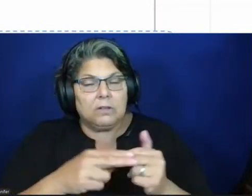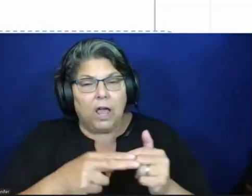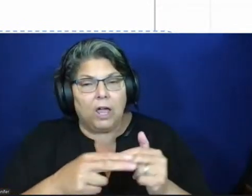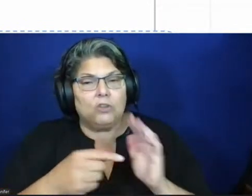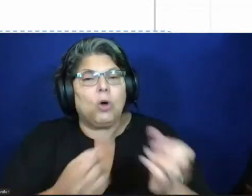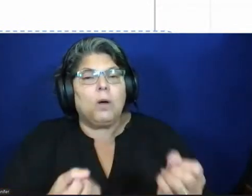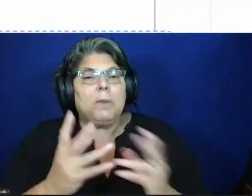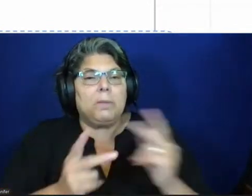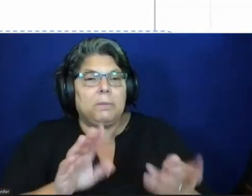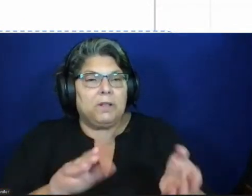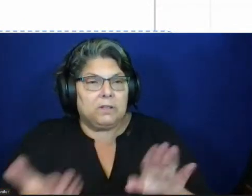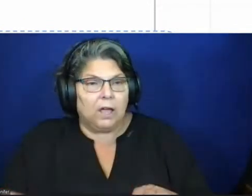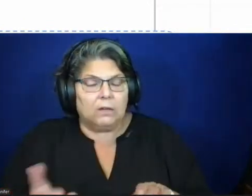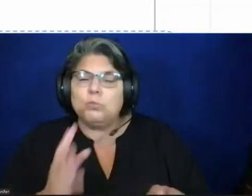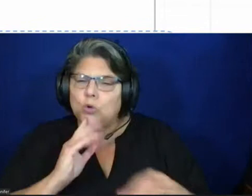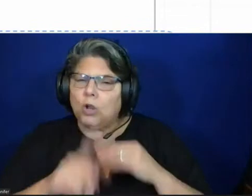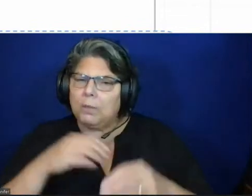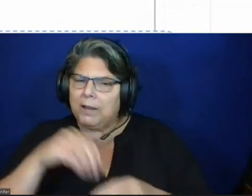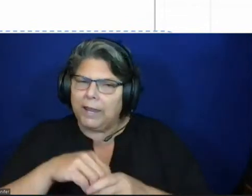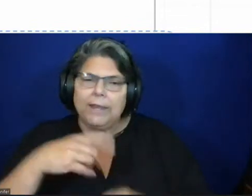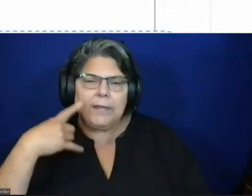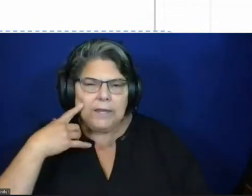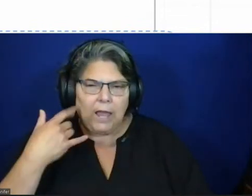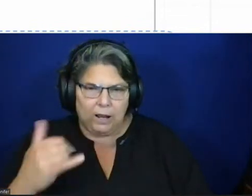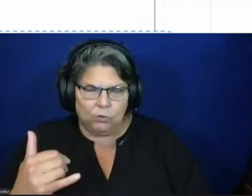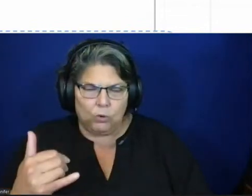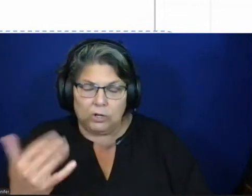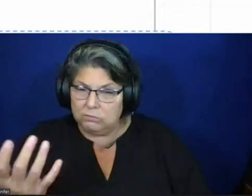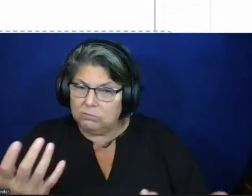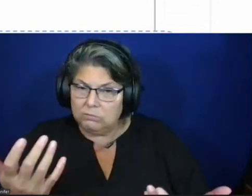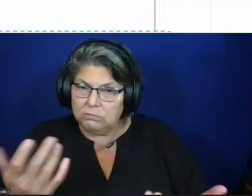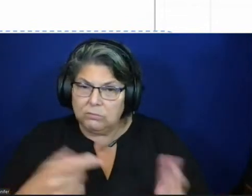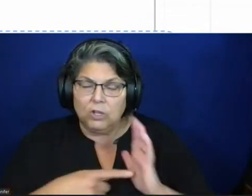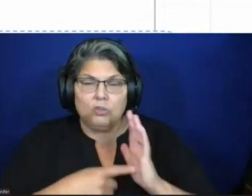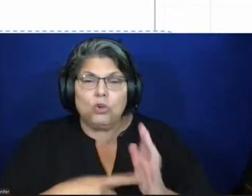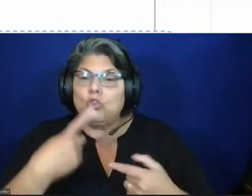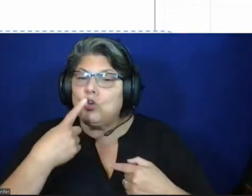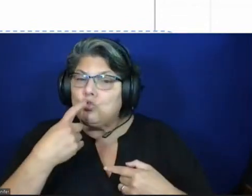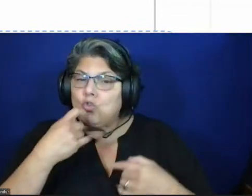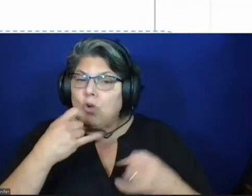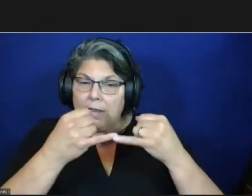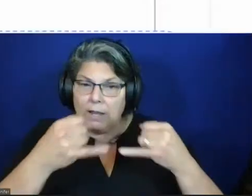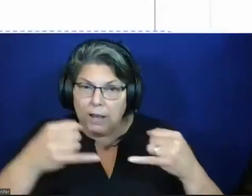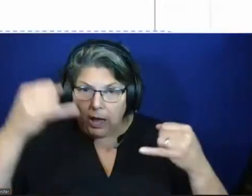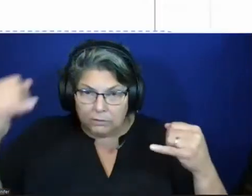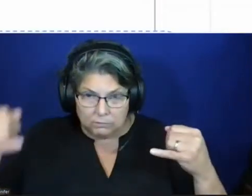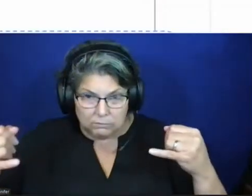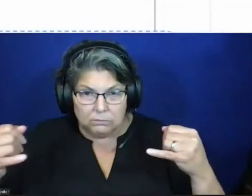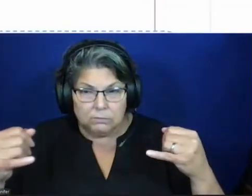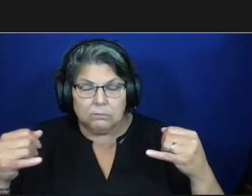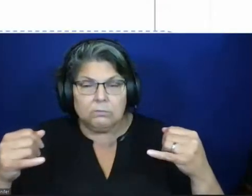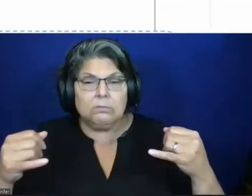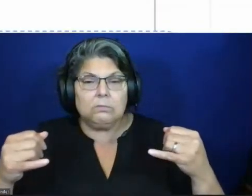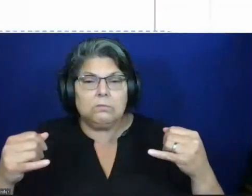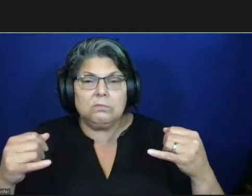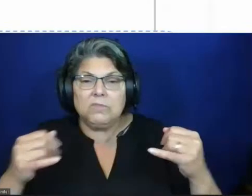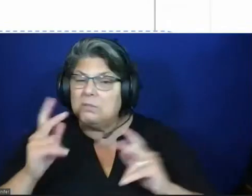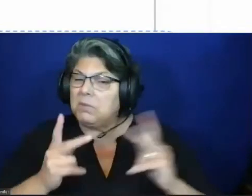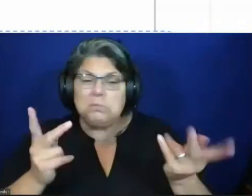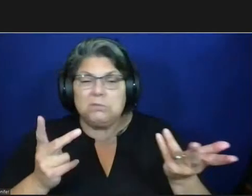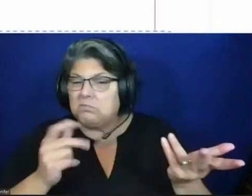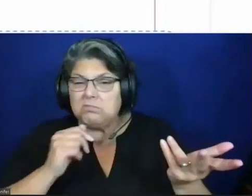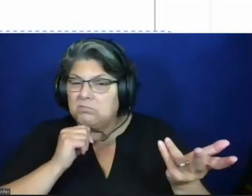And this is California data, but it clearly shows that on the red line, those who are not